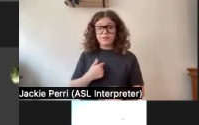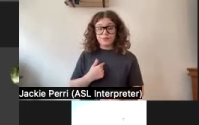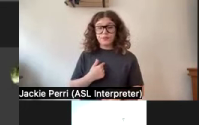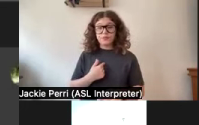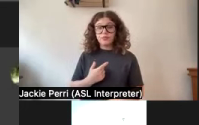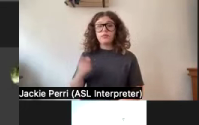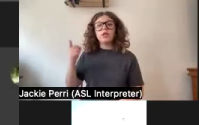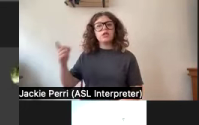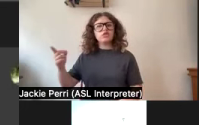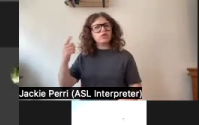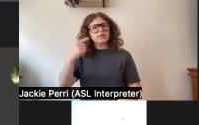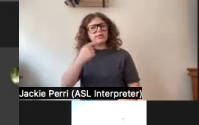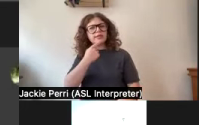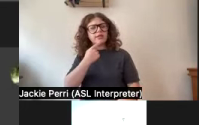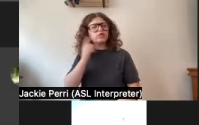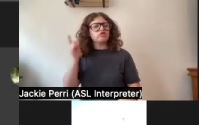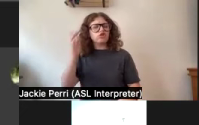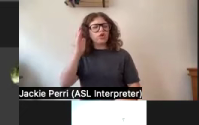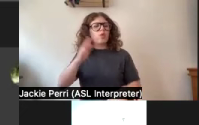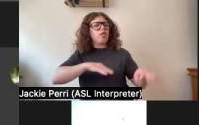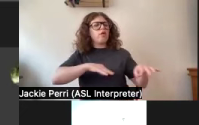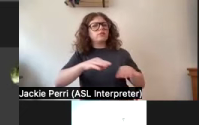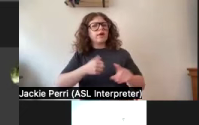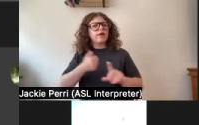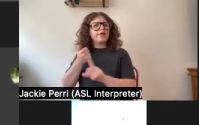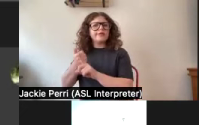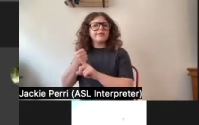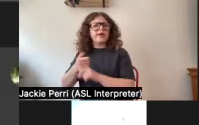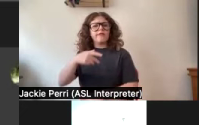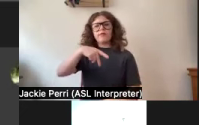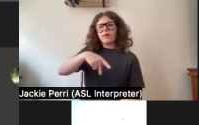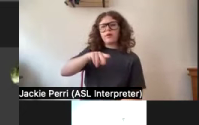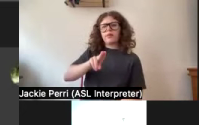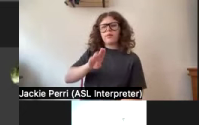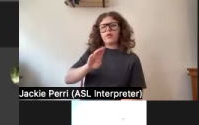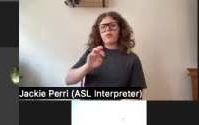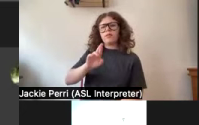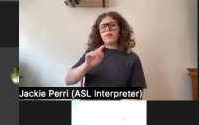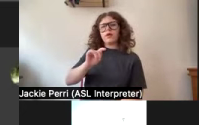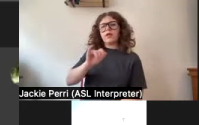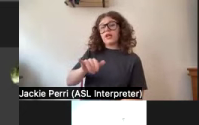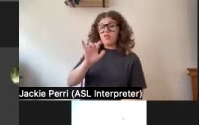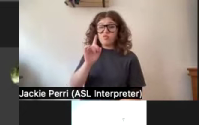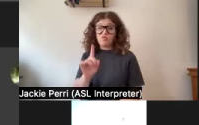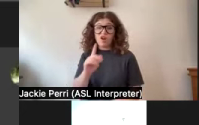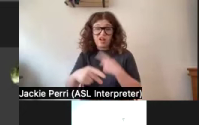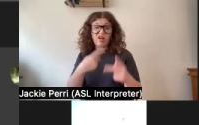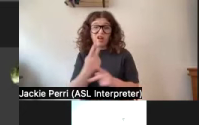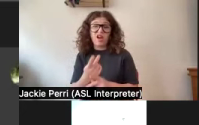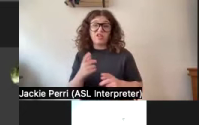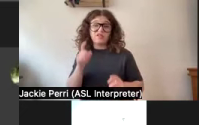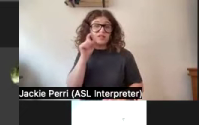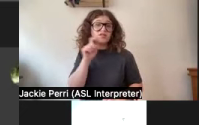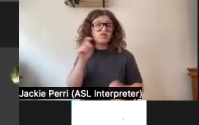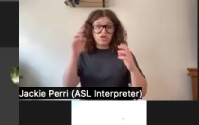she took it upon herself to explain to me puberty, which was one form of sexual health. That's one part